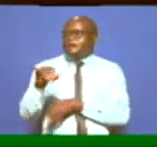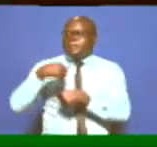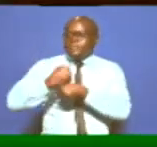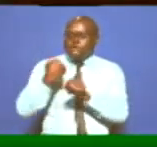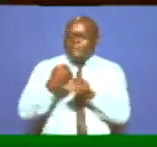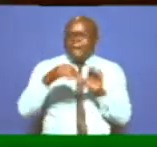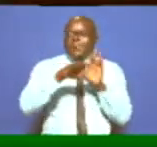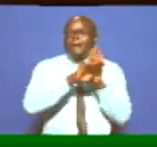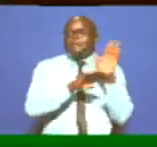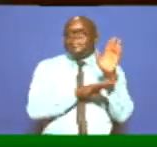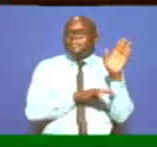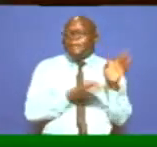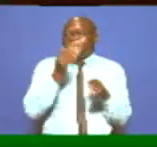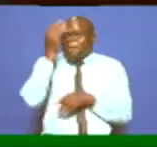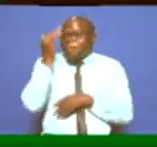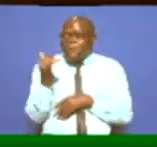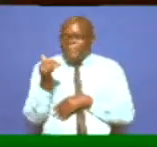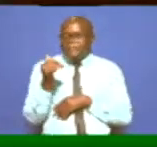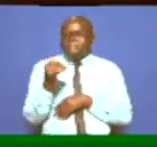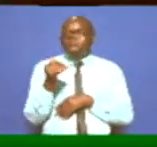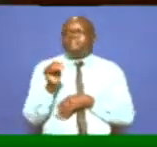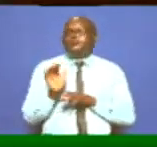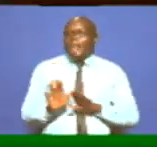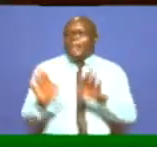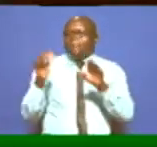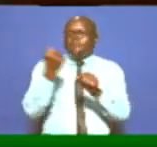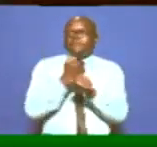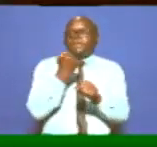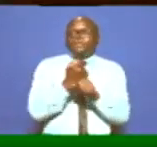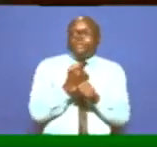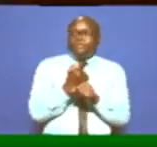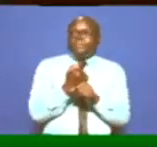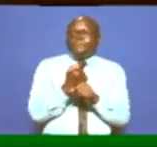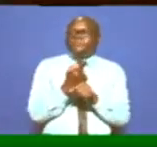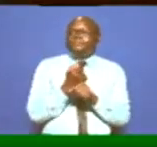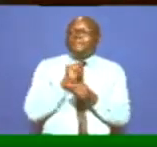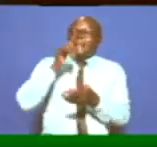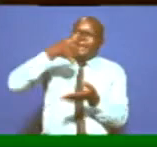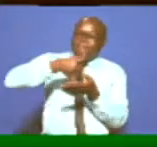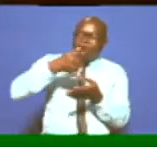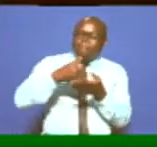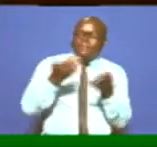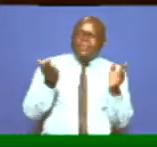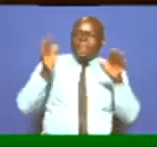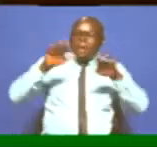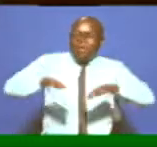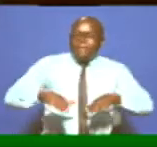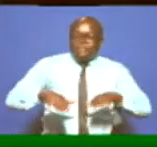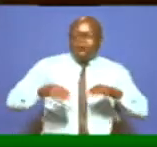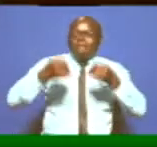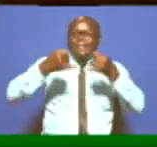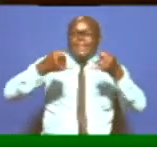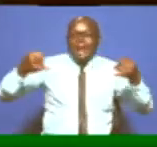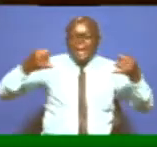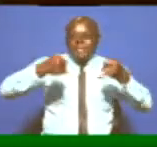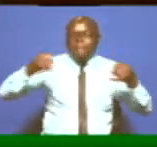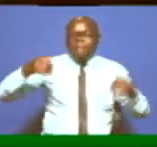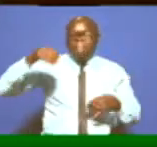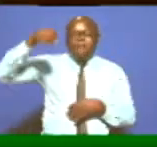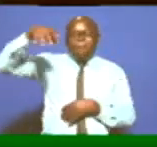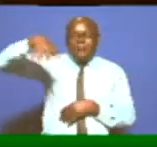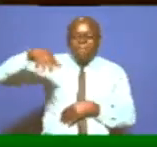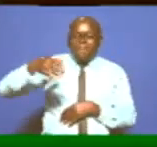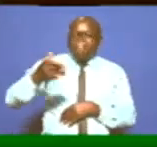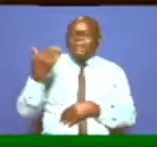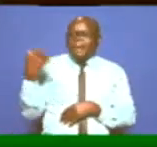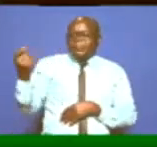on alleged cases of negligence and sabotage in following the collapse of the transmission towers.